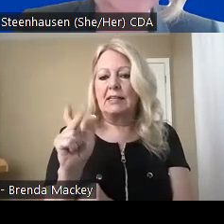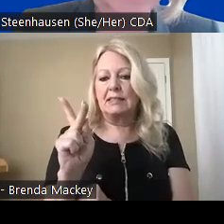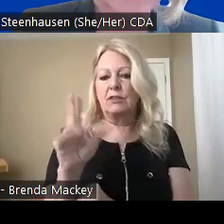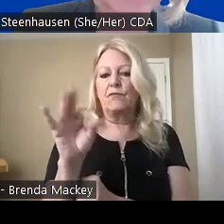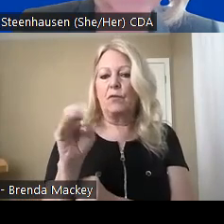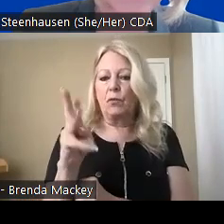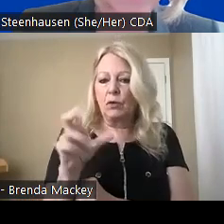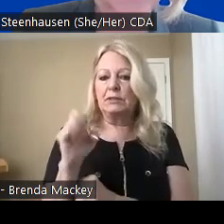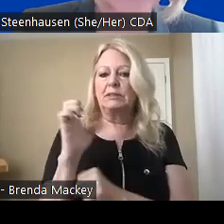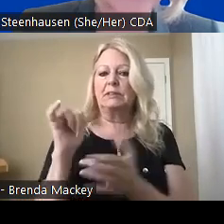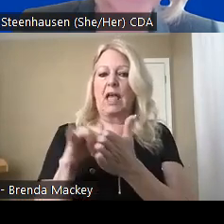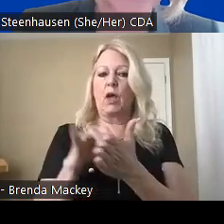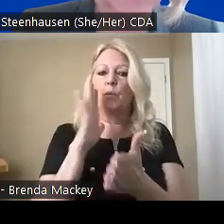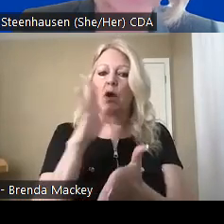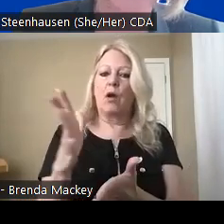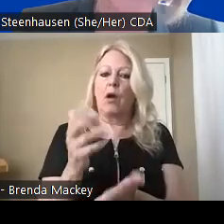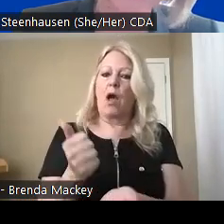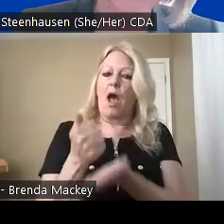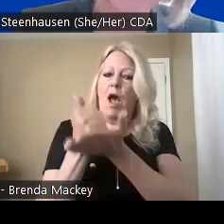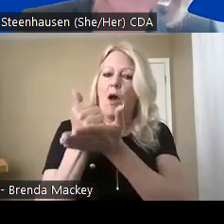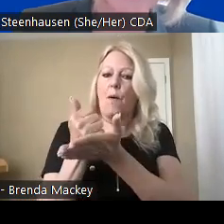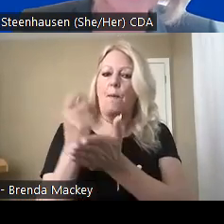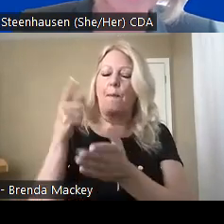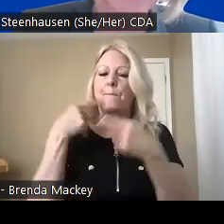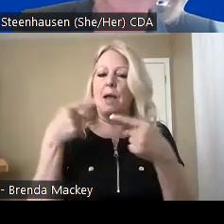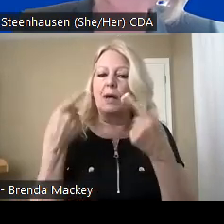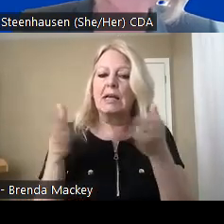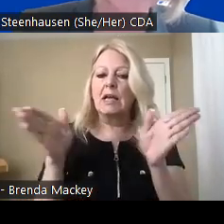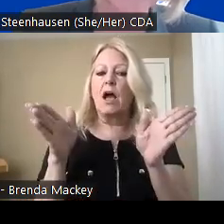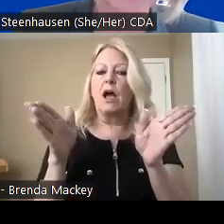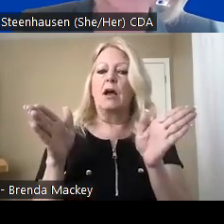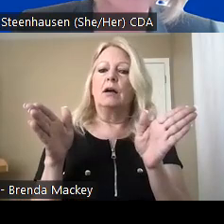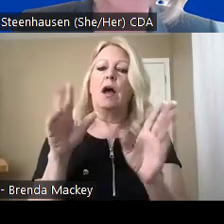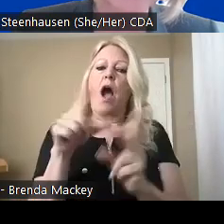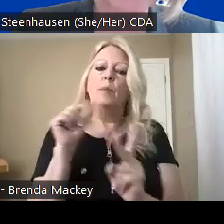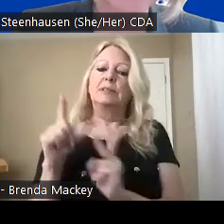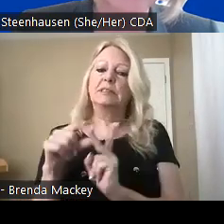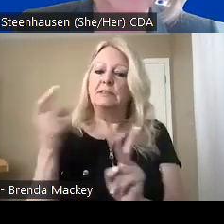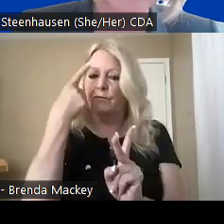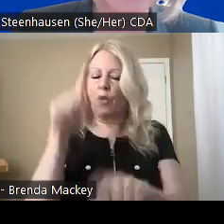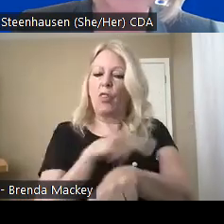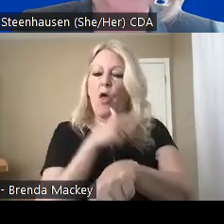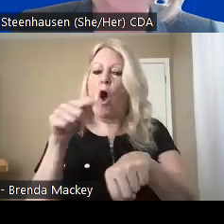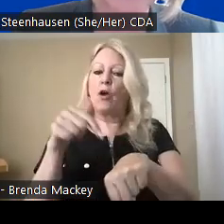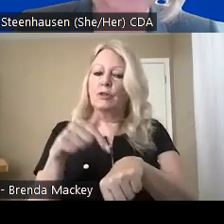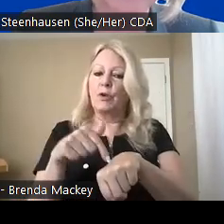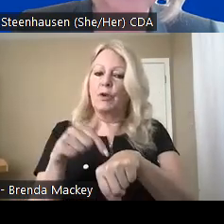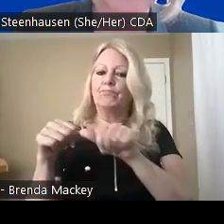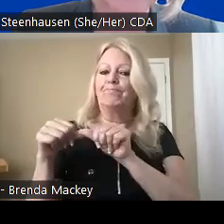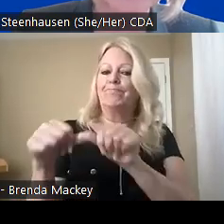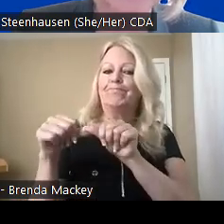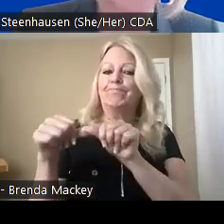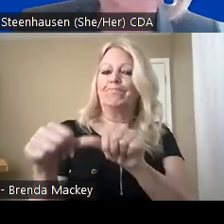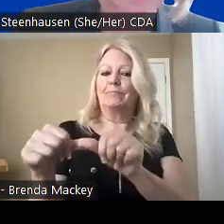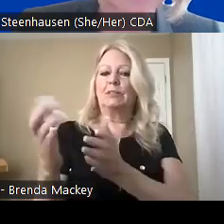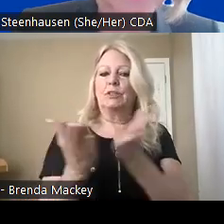public benefit for, or a public option for long-term services and supports. That was a report that was